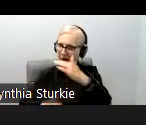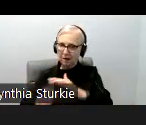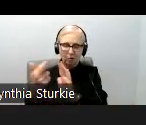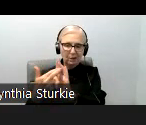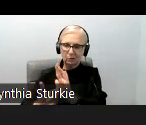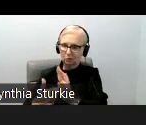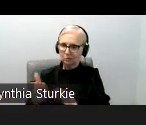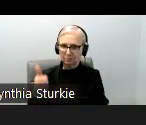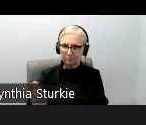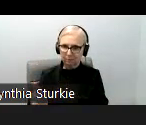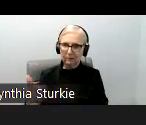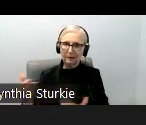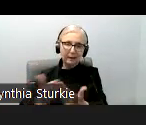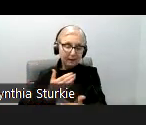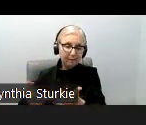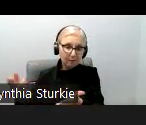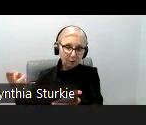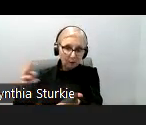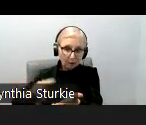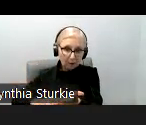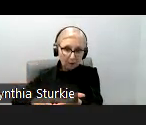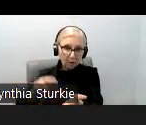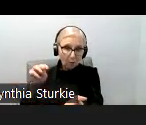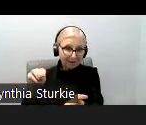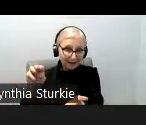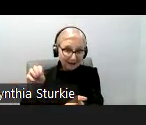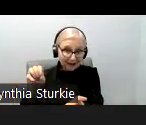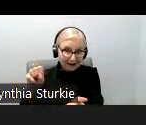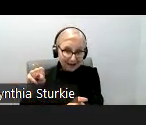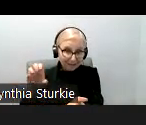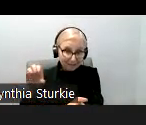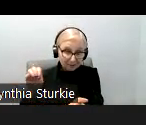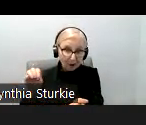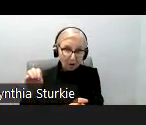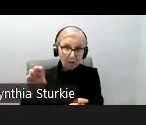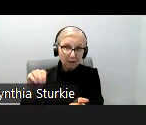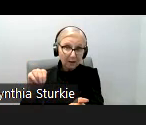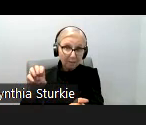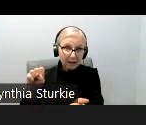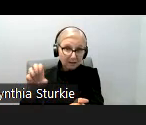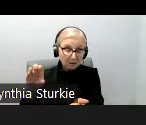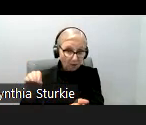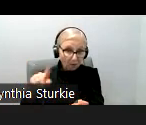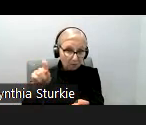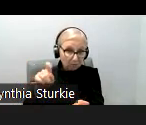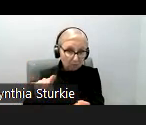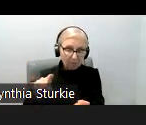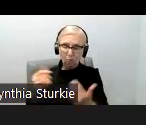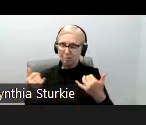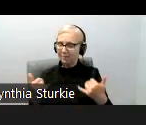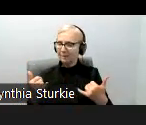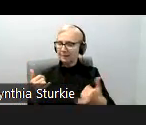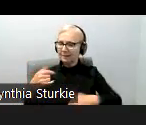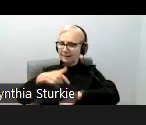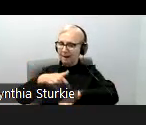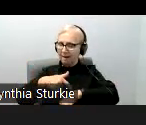help? Even if they're contracted with an MSO and so on? At this point, my